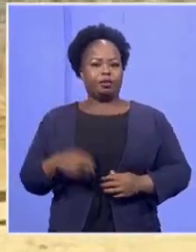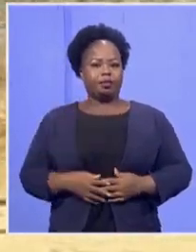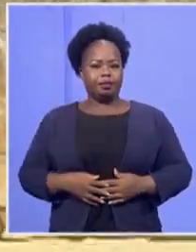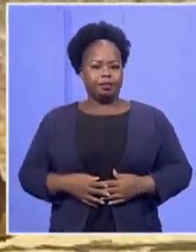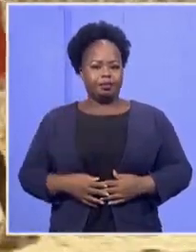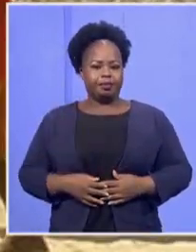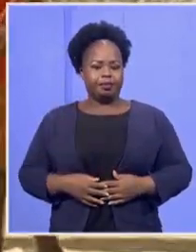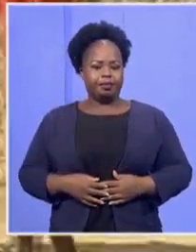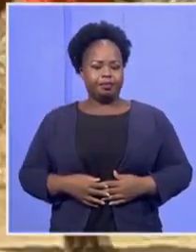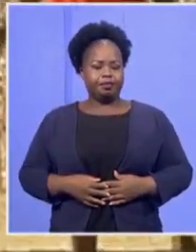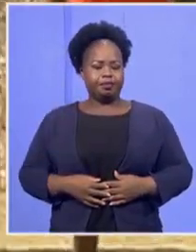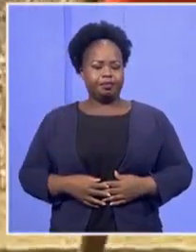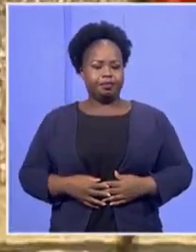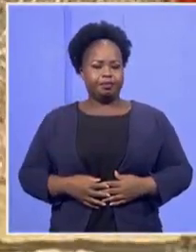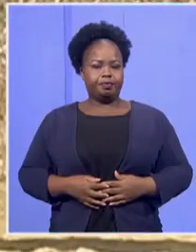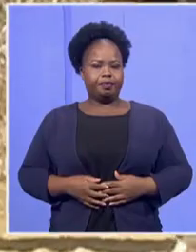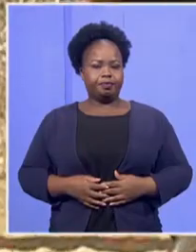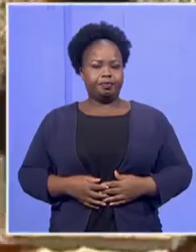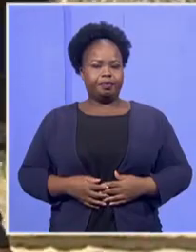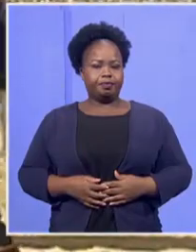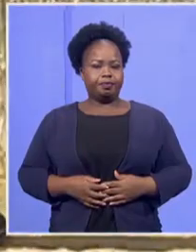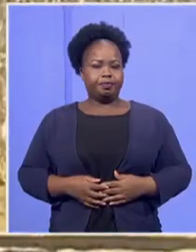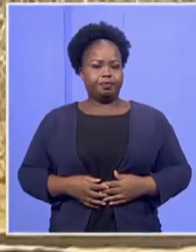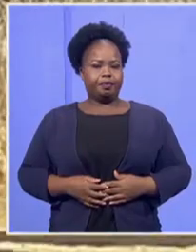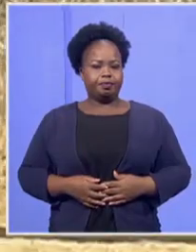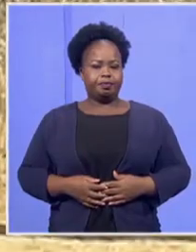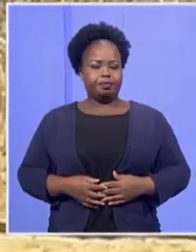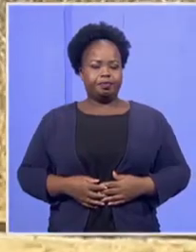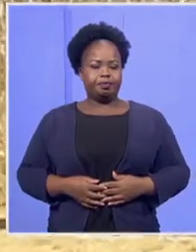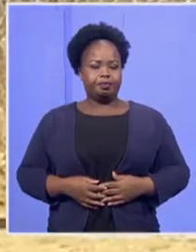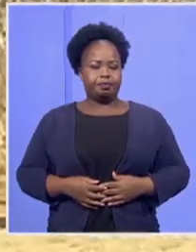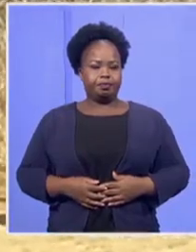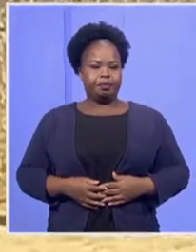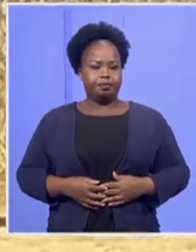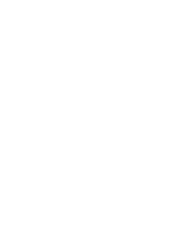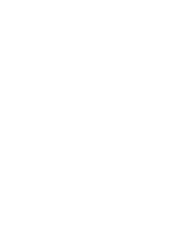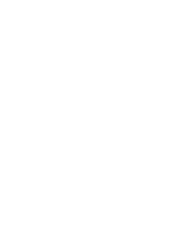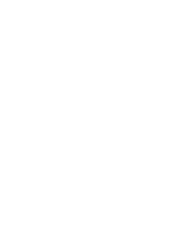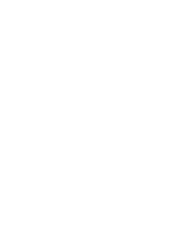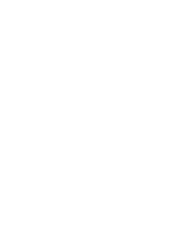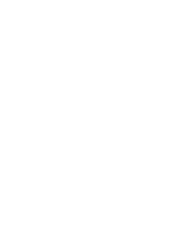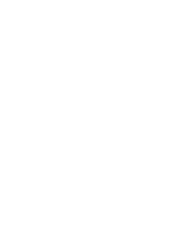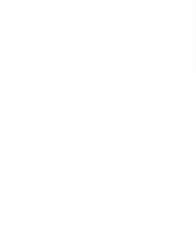Kani Mapanga, SABC News, Johannesburg.